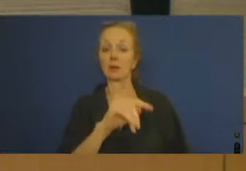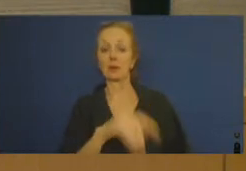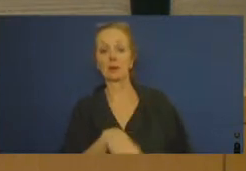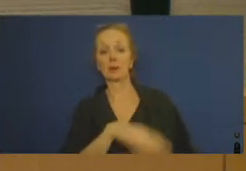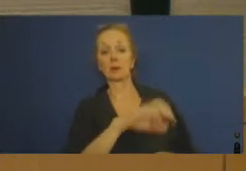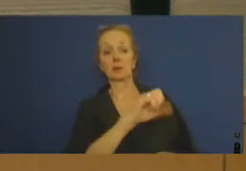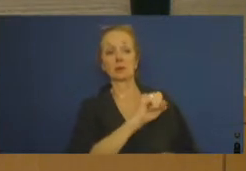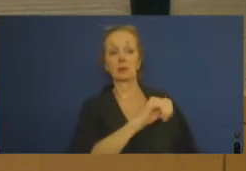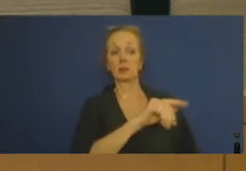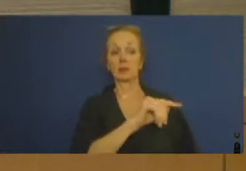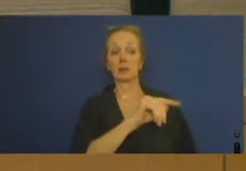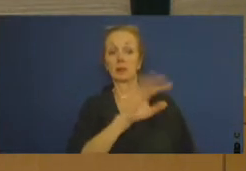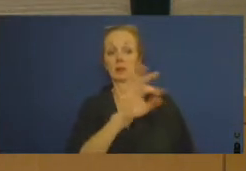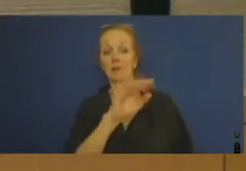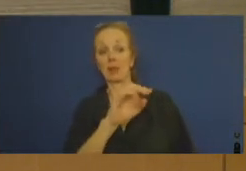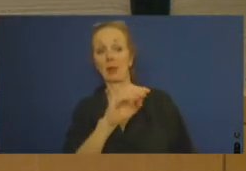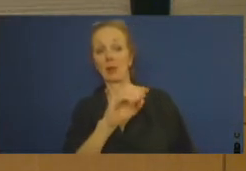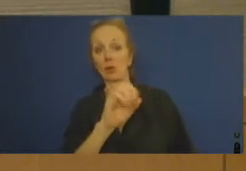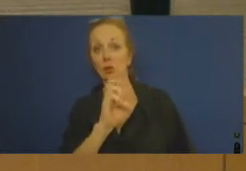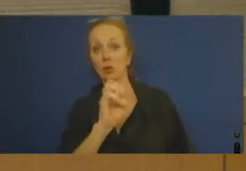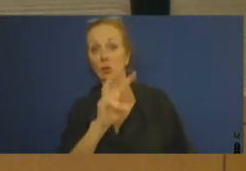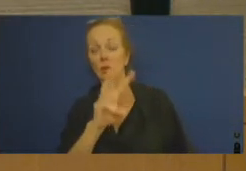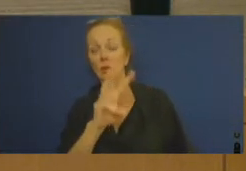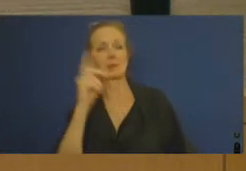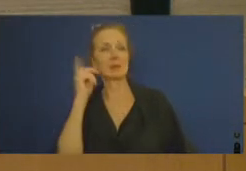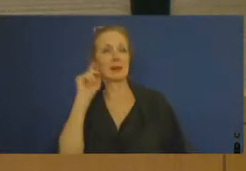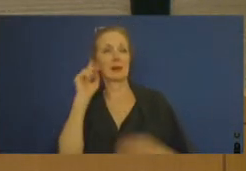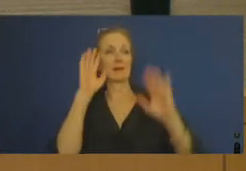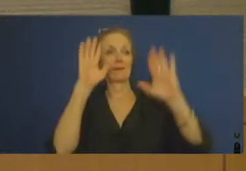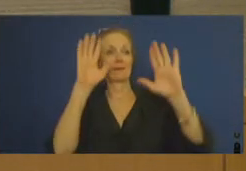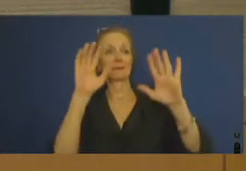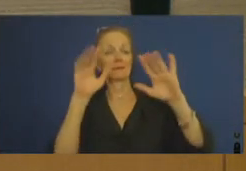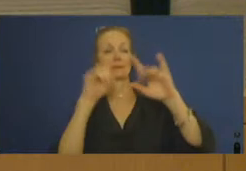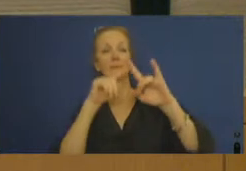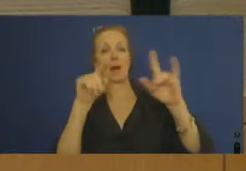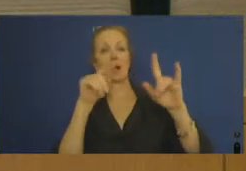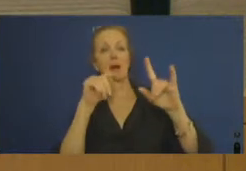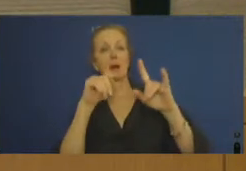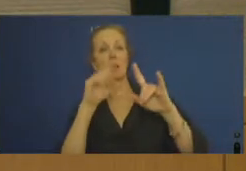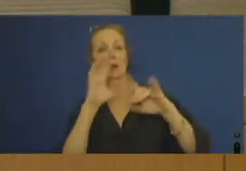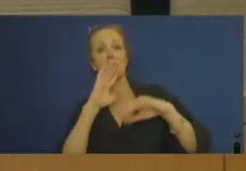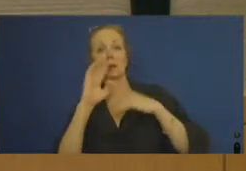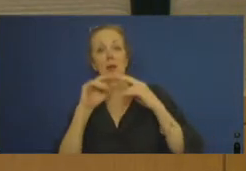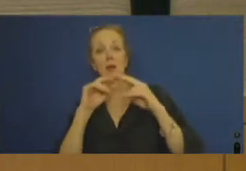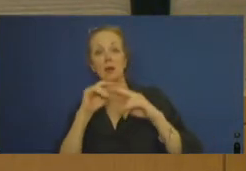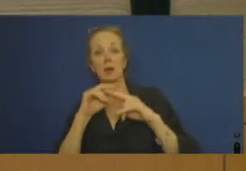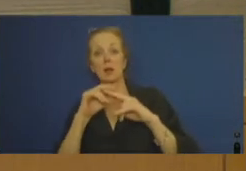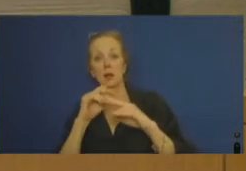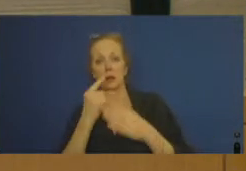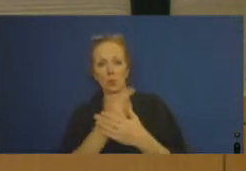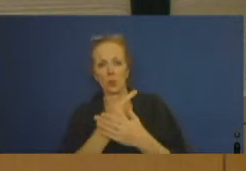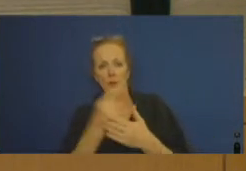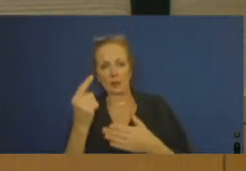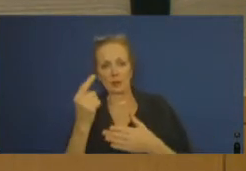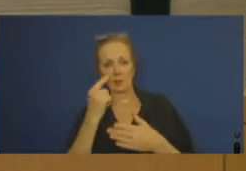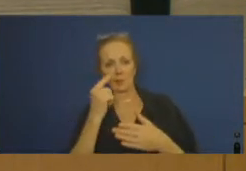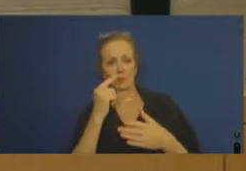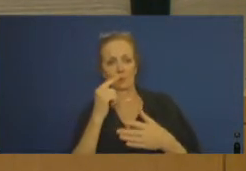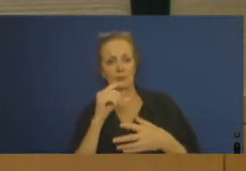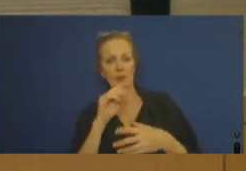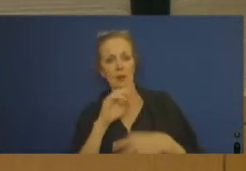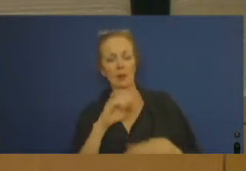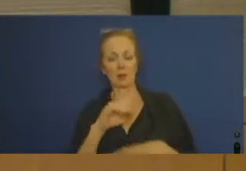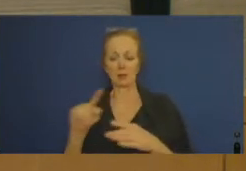Fountain View, and that all sounds fantastic. But then when we were talking about this a week ago, when I started to go from fantastic